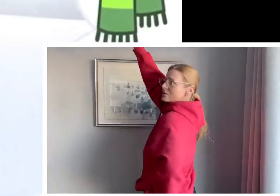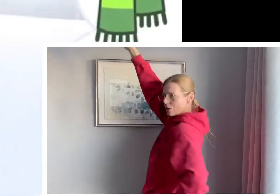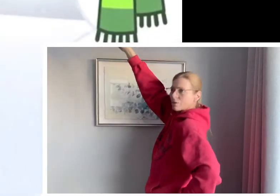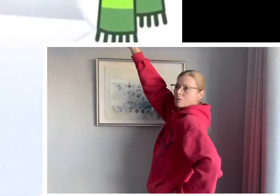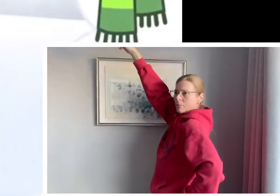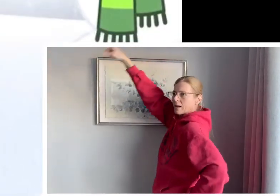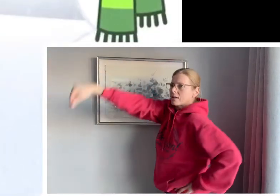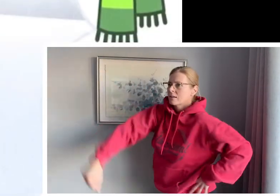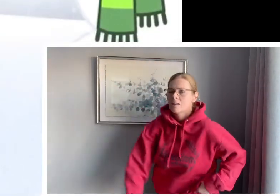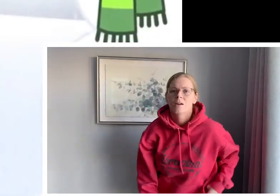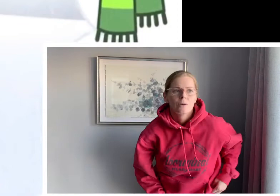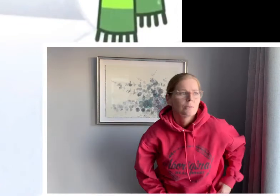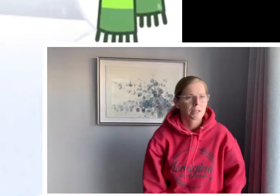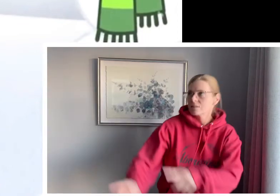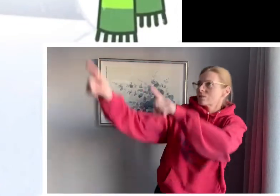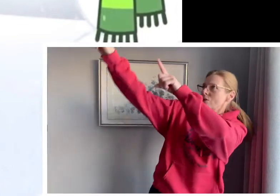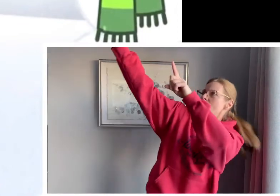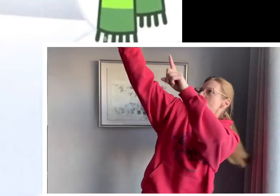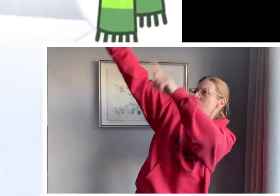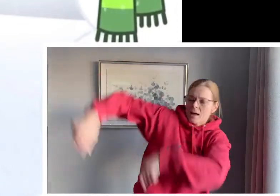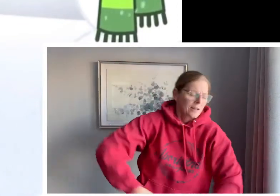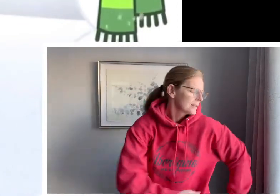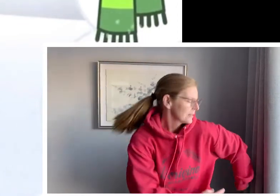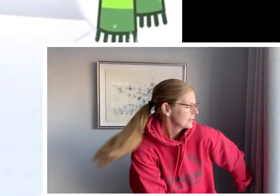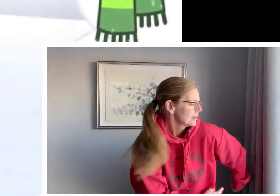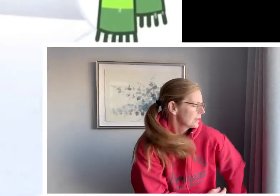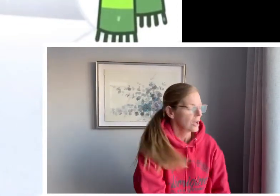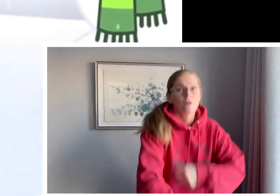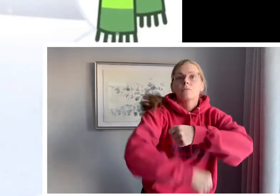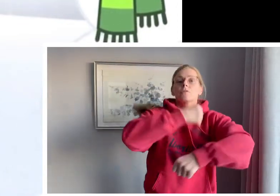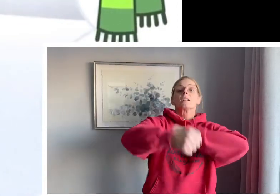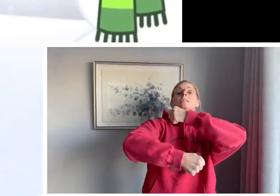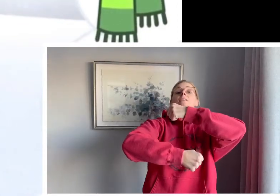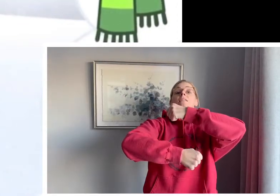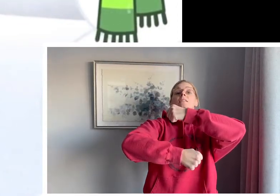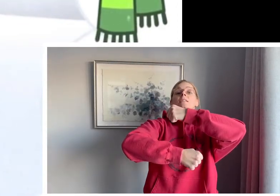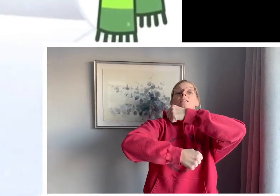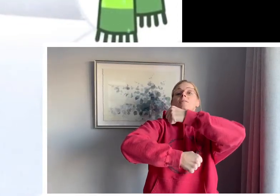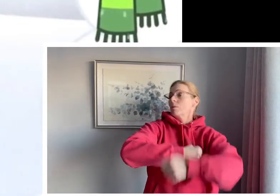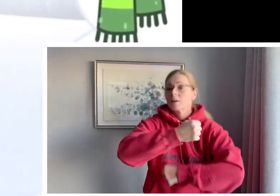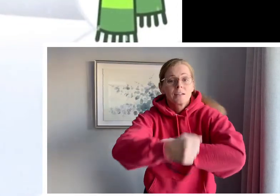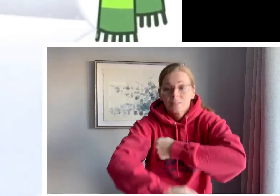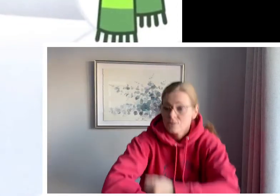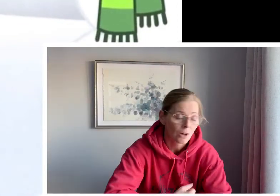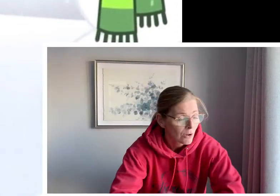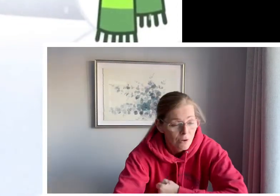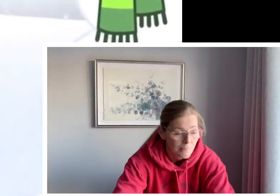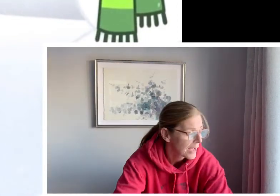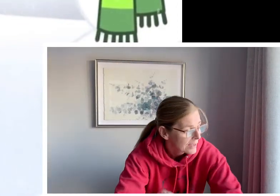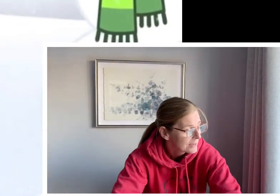a snowman. We'll make a snowman freeze. We'll make